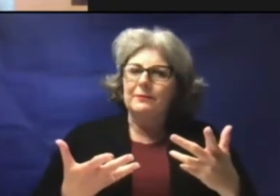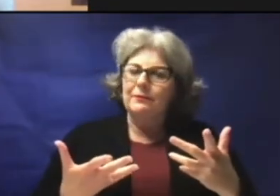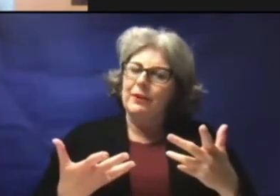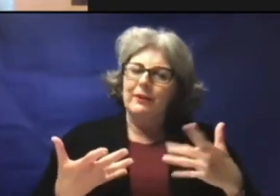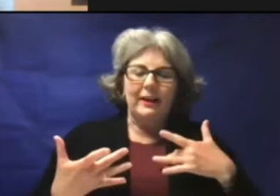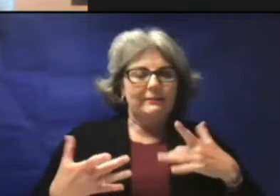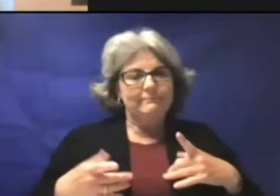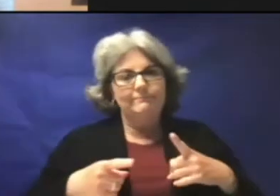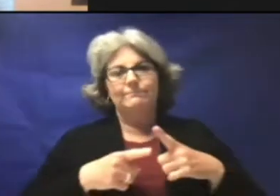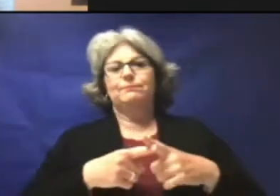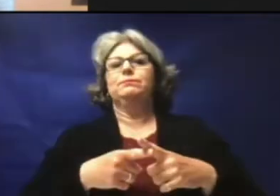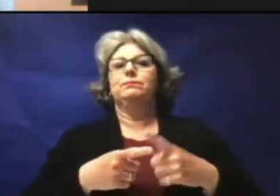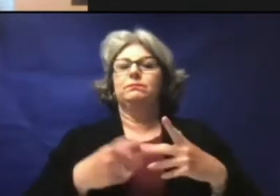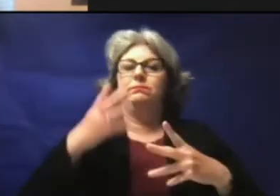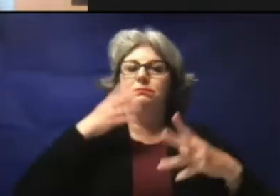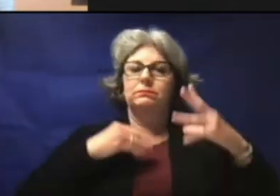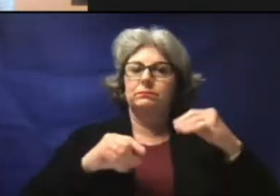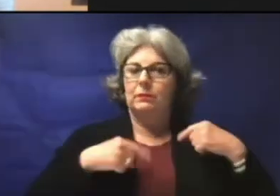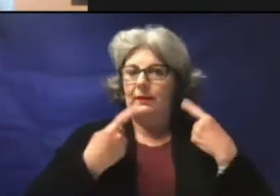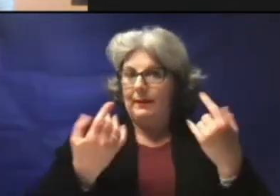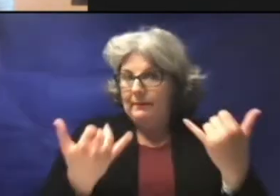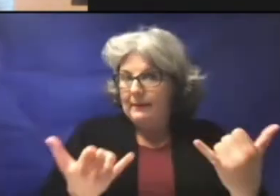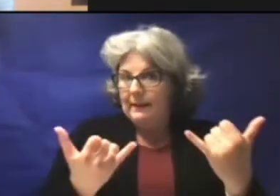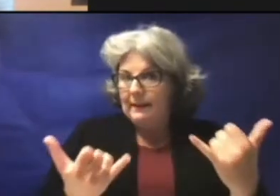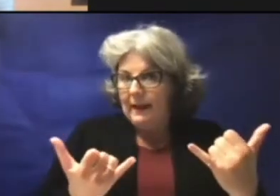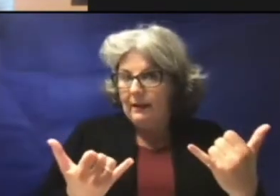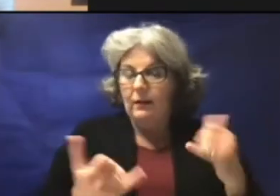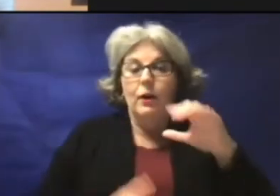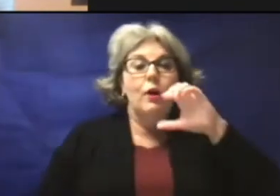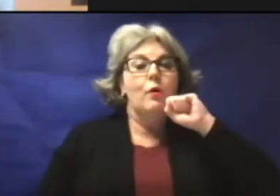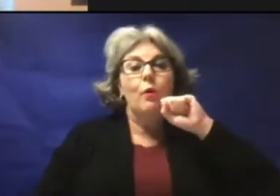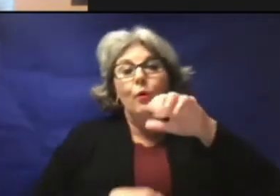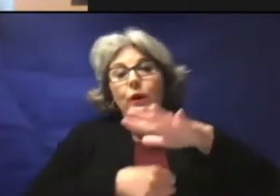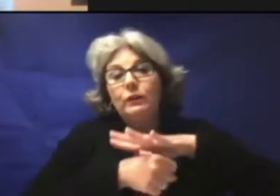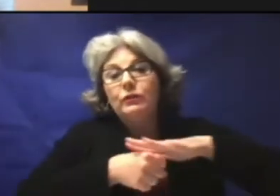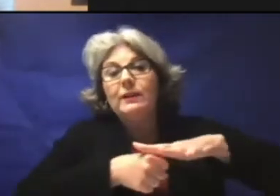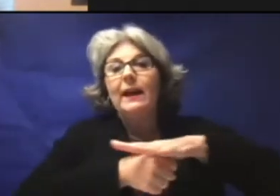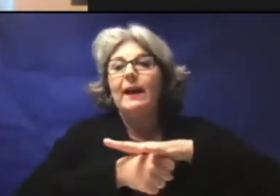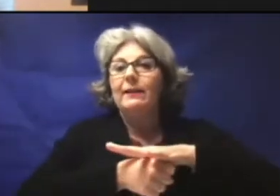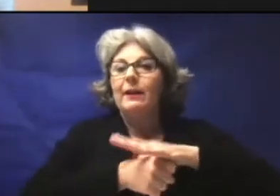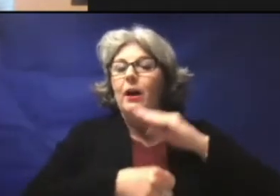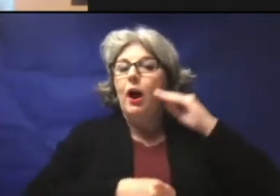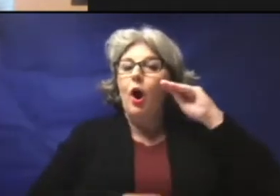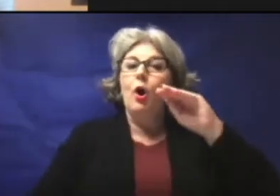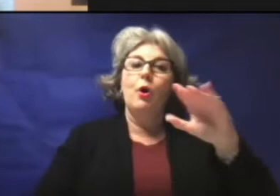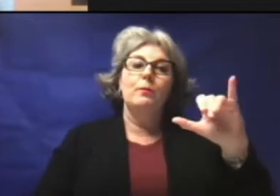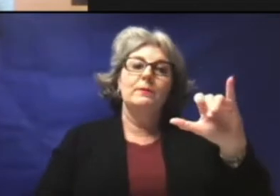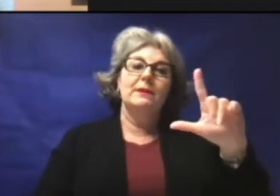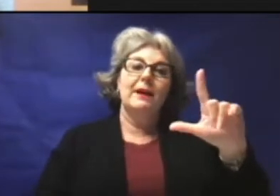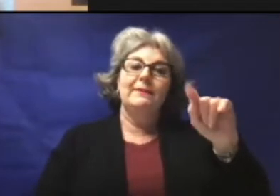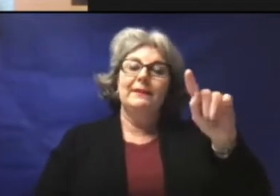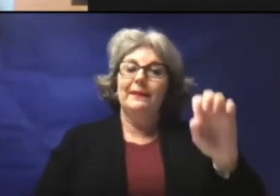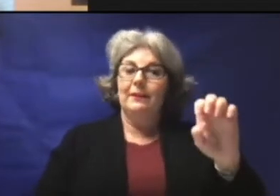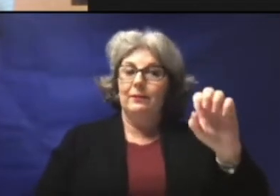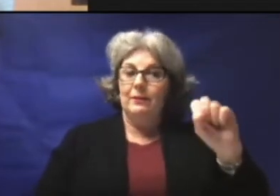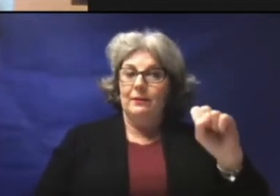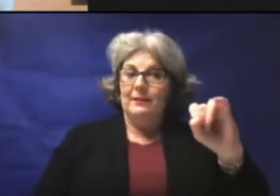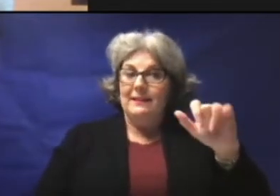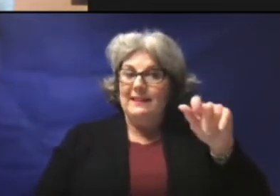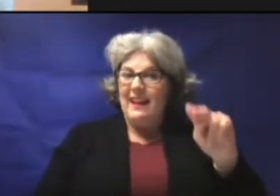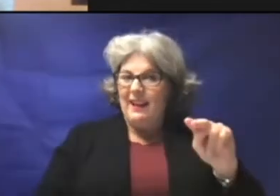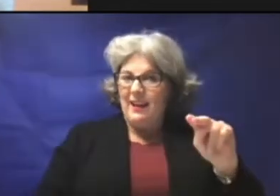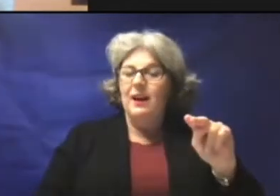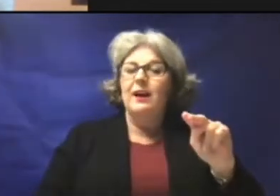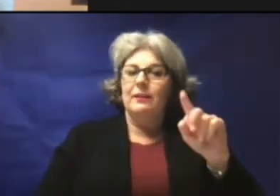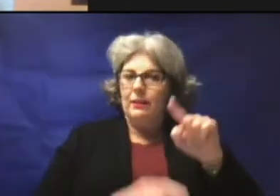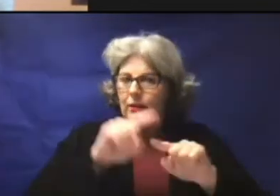crossroads to say the least on where we are. Orange County is home to Little Saigon, the largest diaspora of Vietnamese Americans.